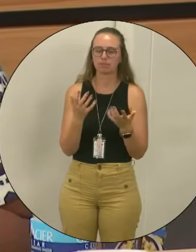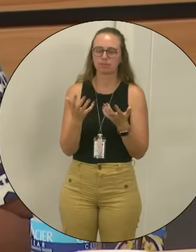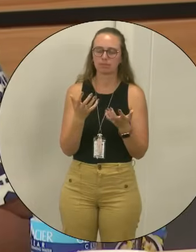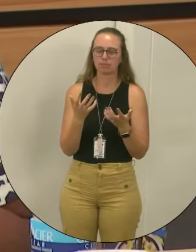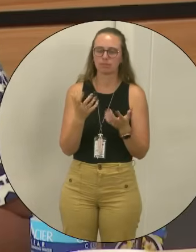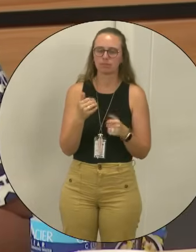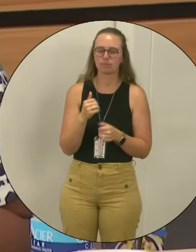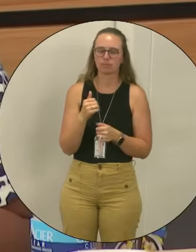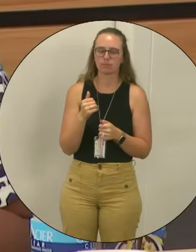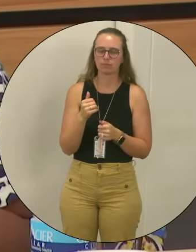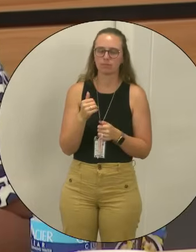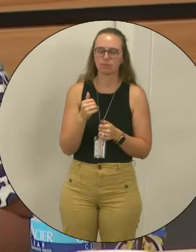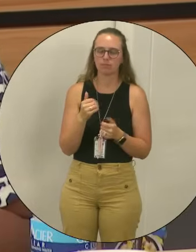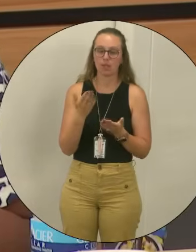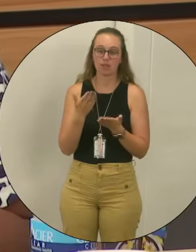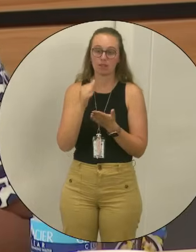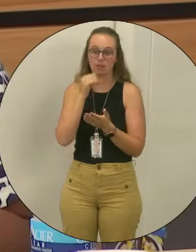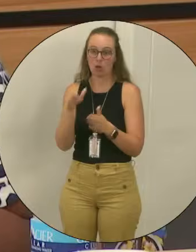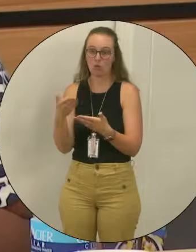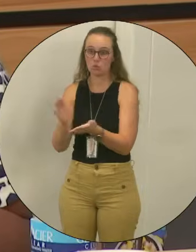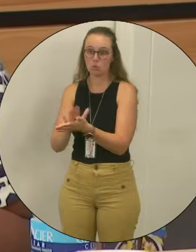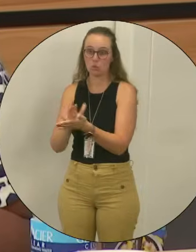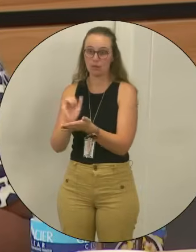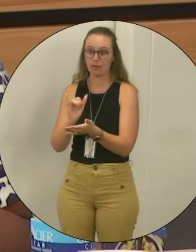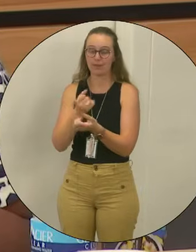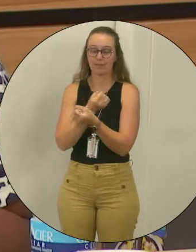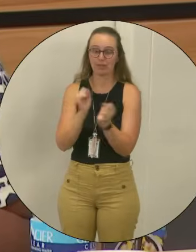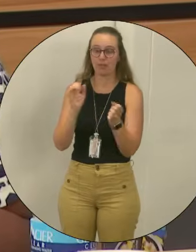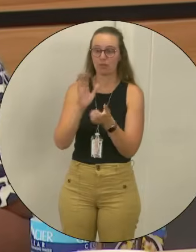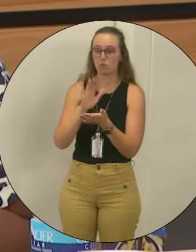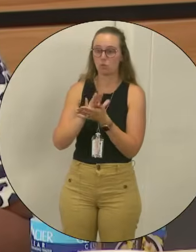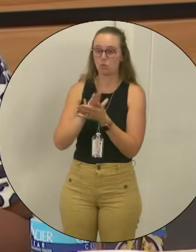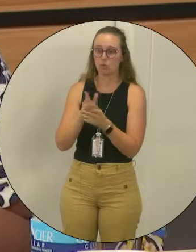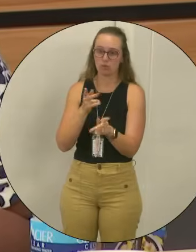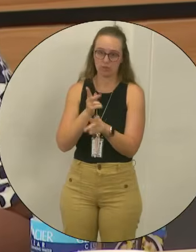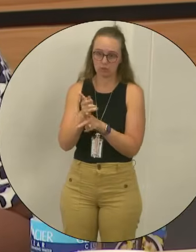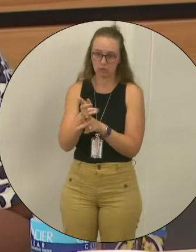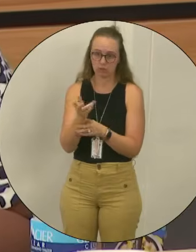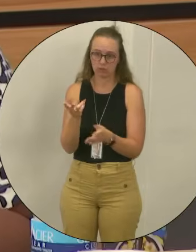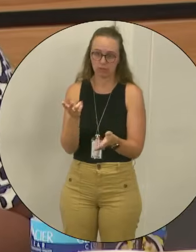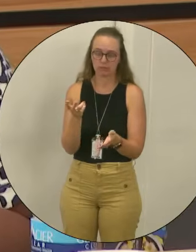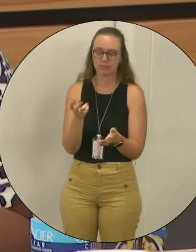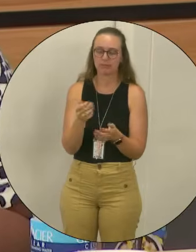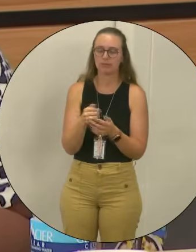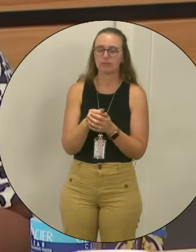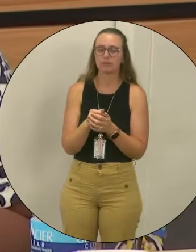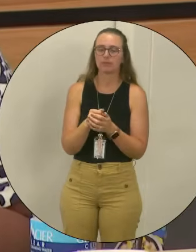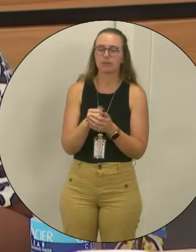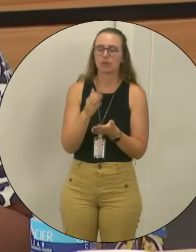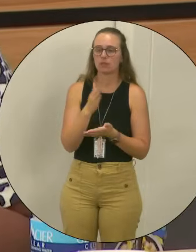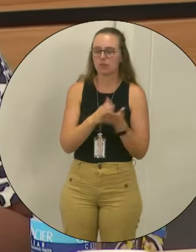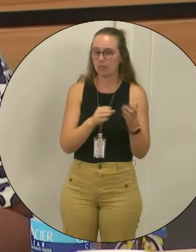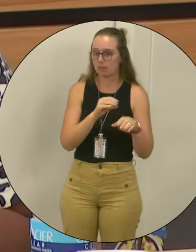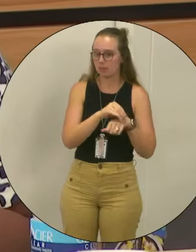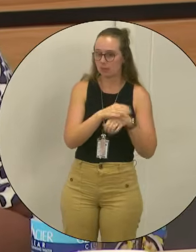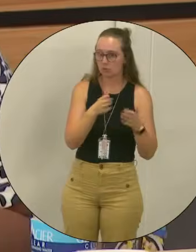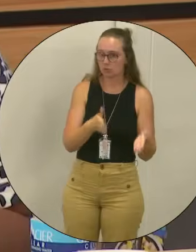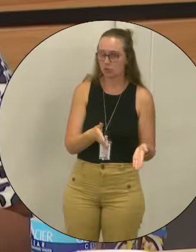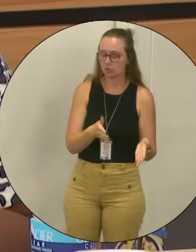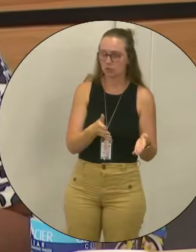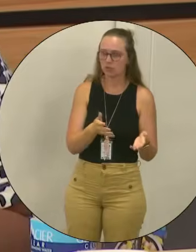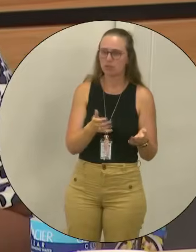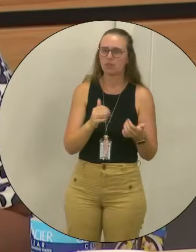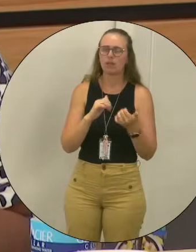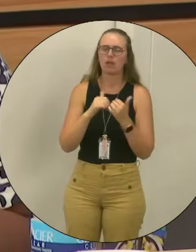not be offered at schools this upcoming year, like safe school professionals and some counselors.